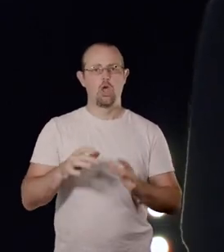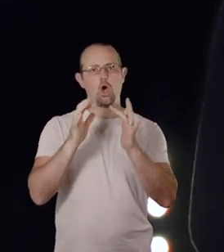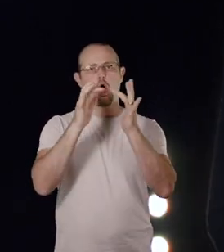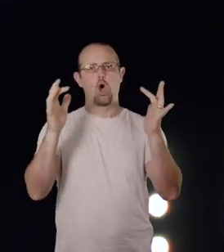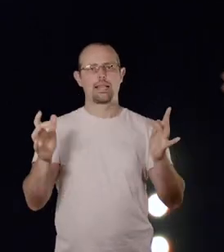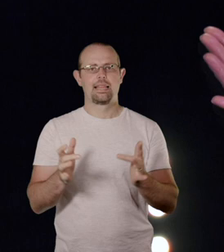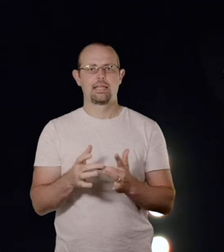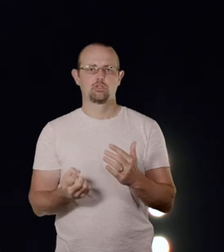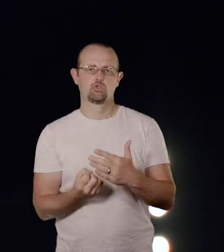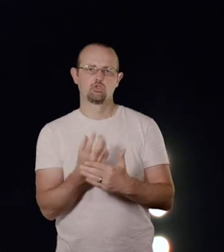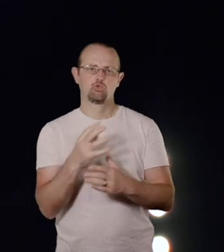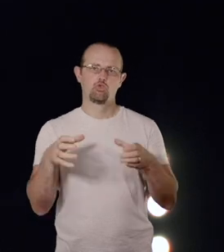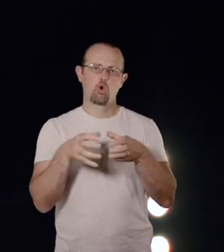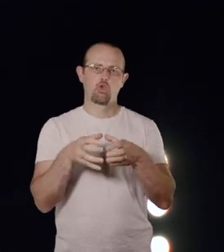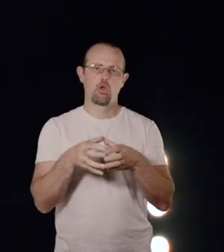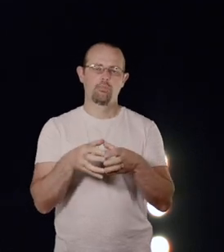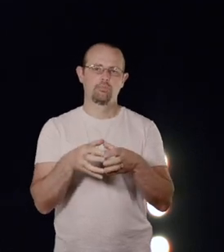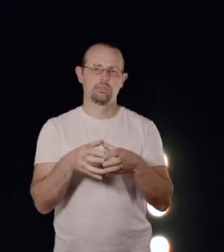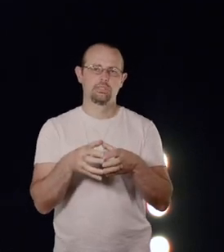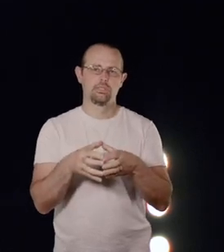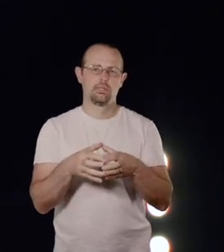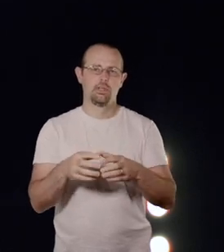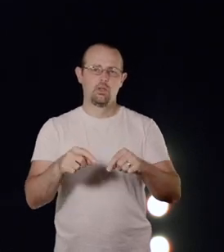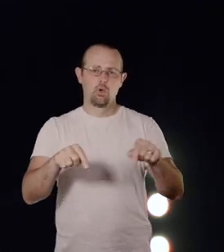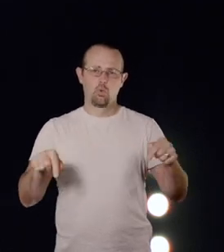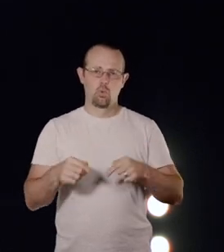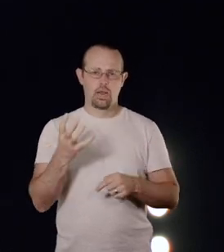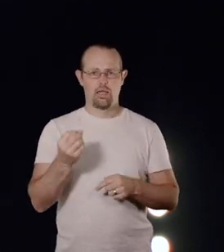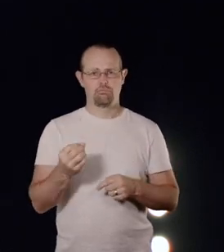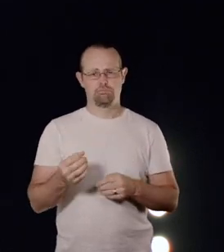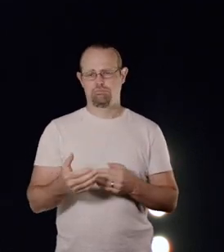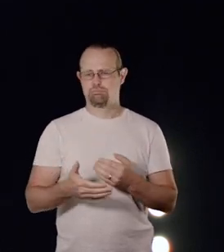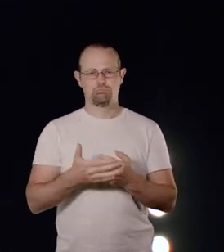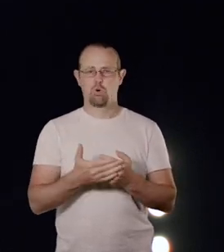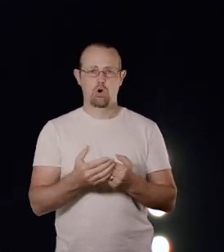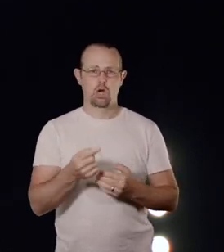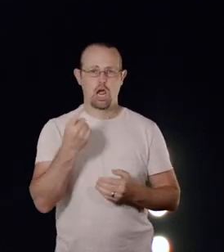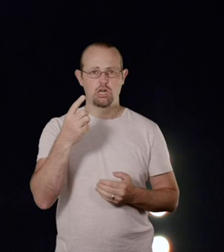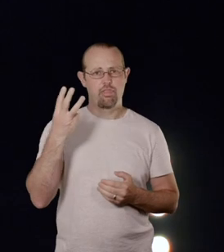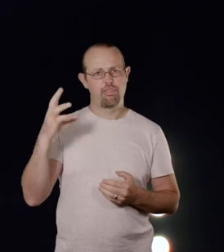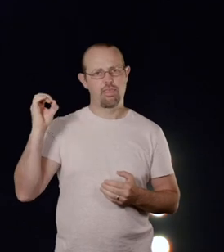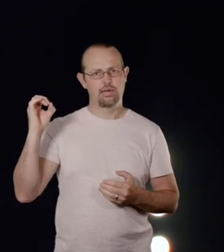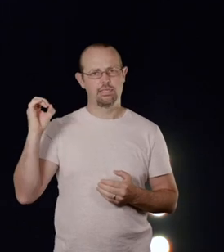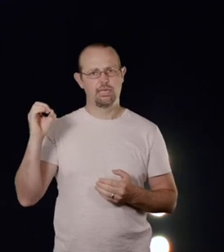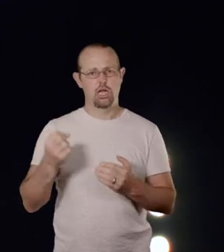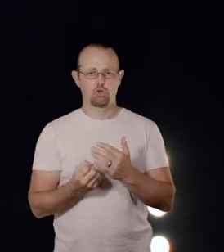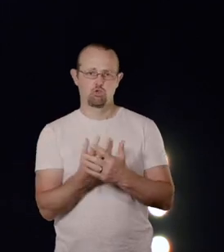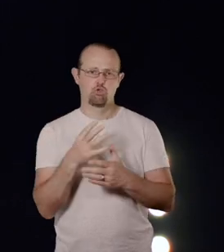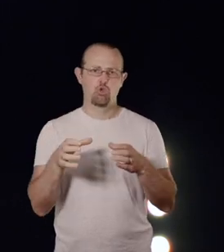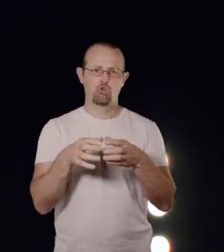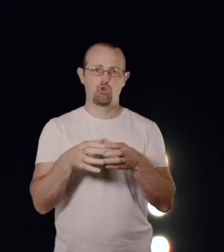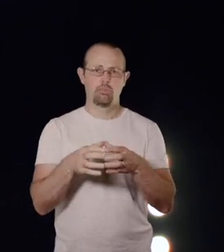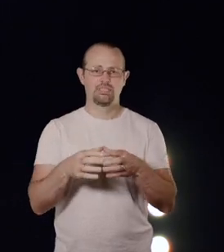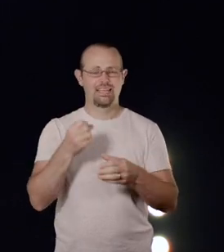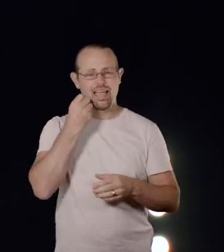can't find my numbers right now, but we've over 130, I think it is, growth groups happening every week by Zoom.